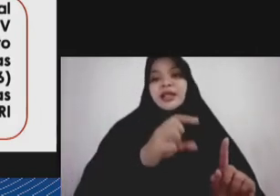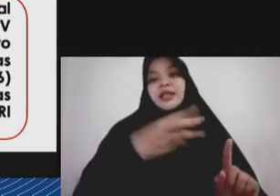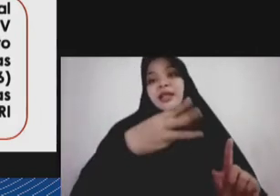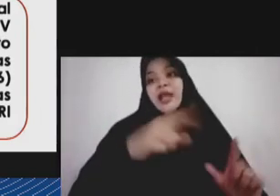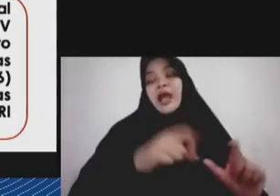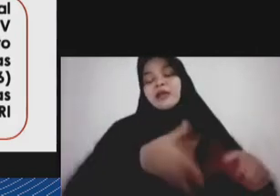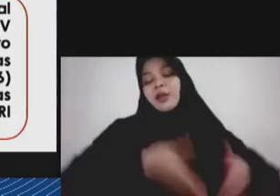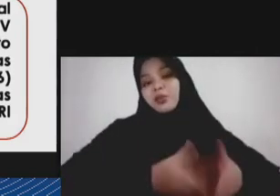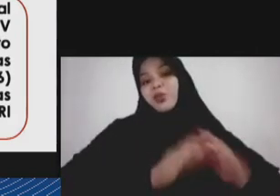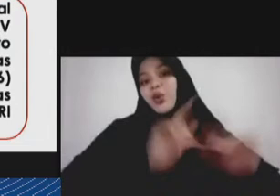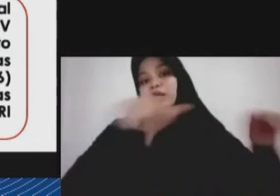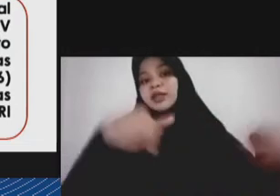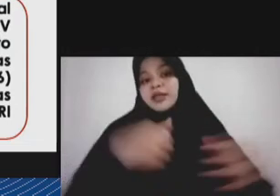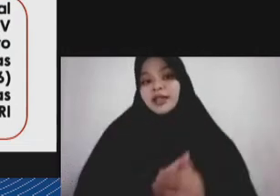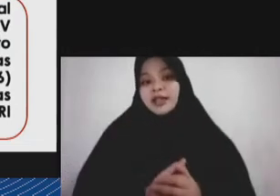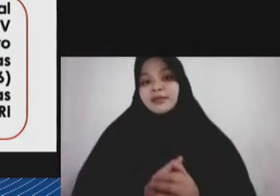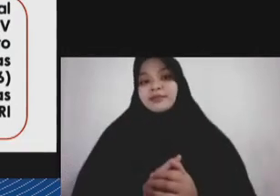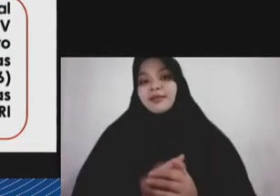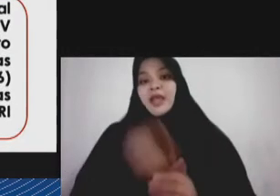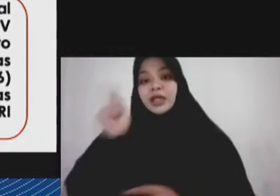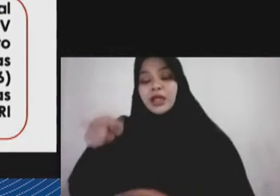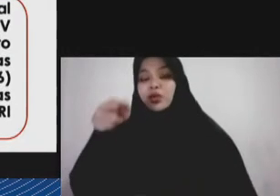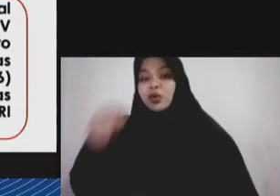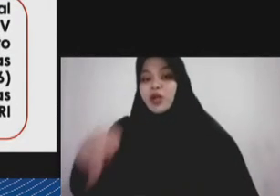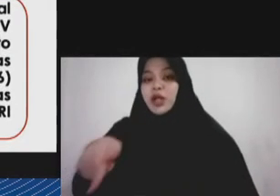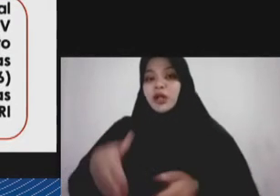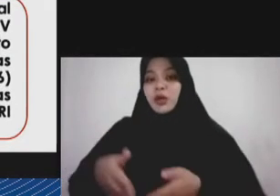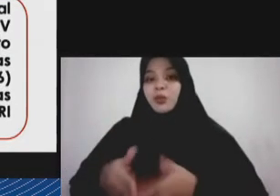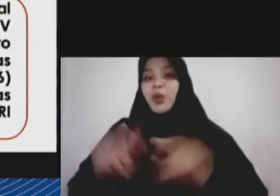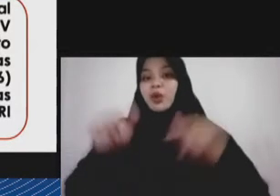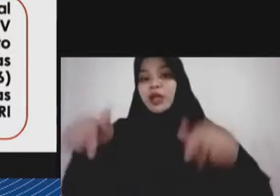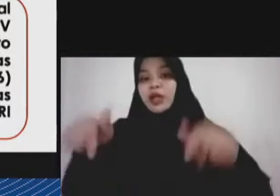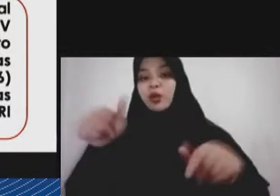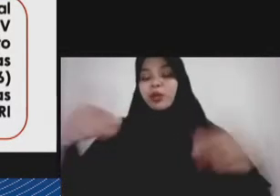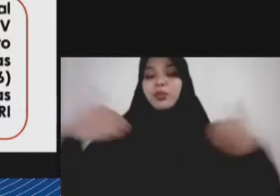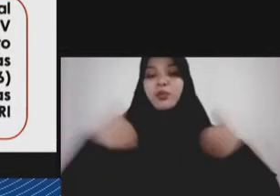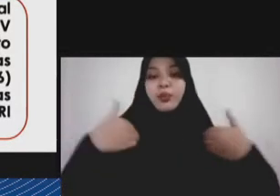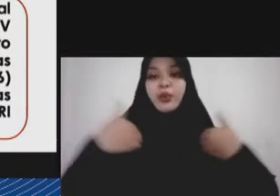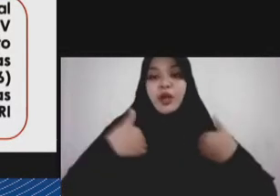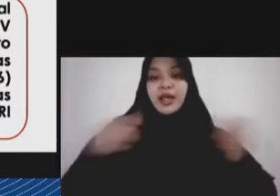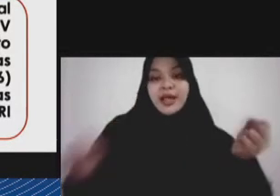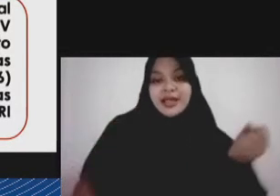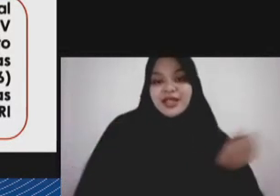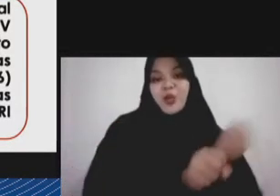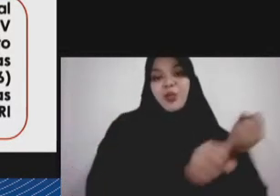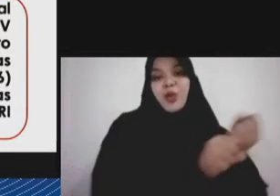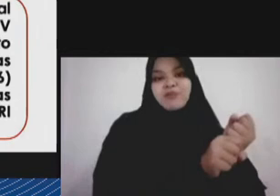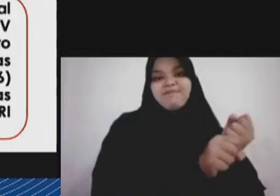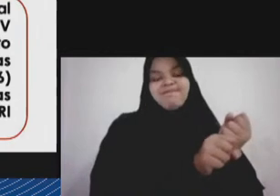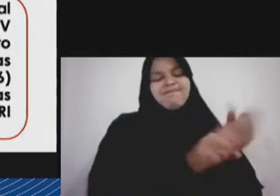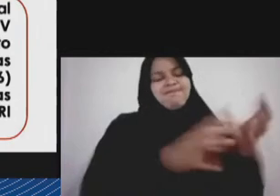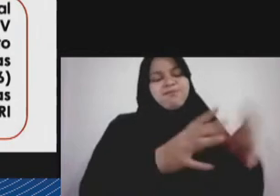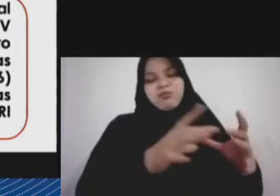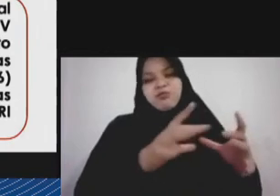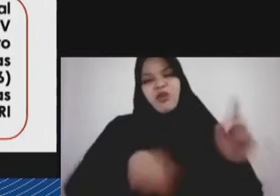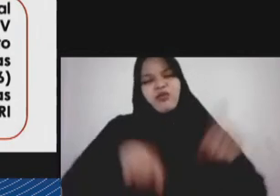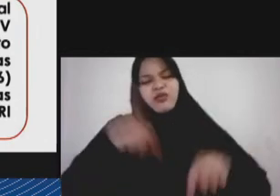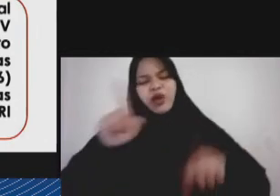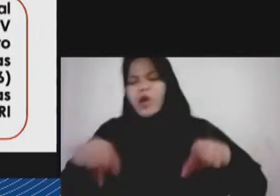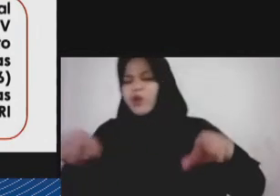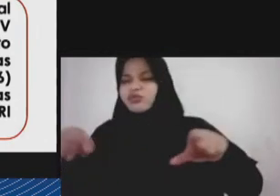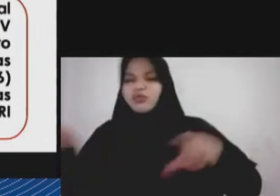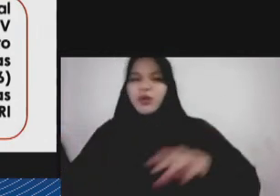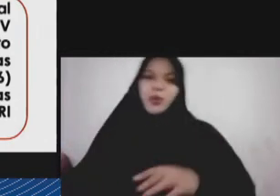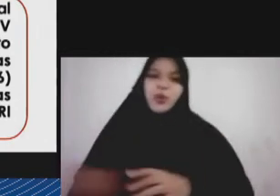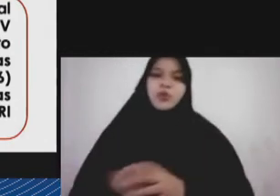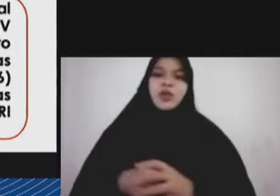Judging from the urgency of the ESV bill, it has received support from various parties, including the commitment of the